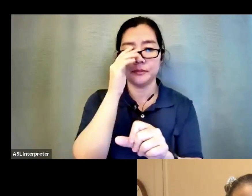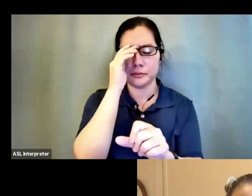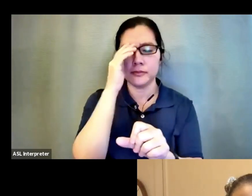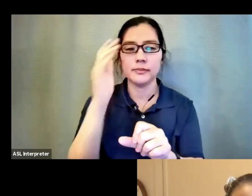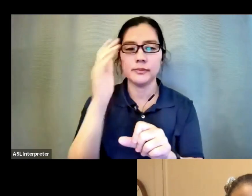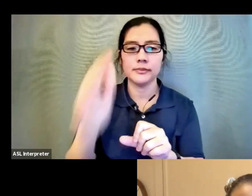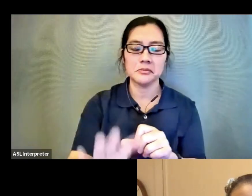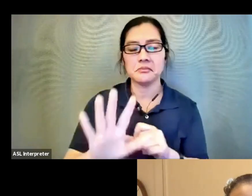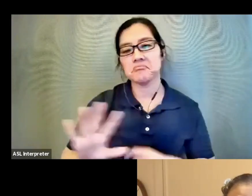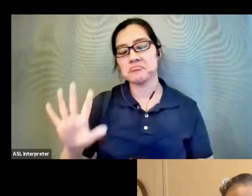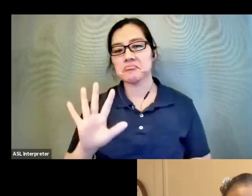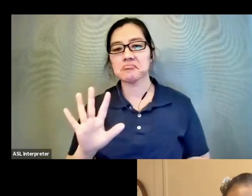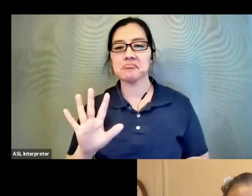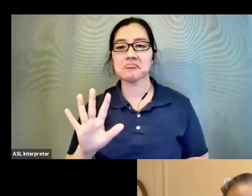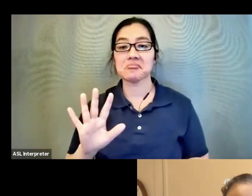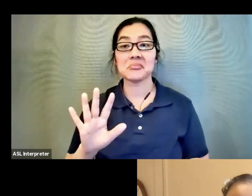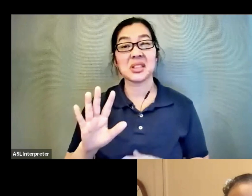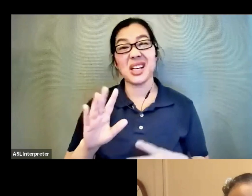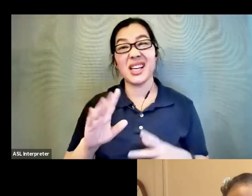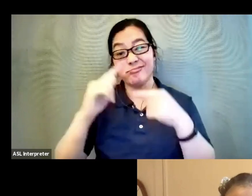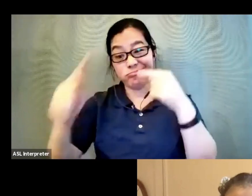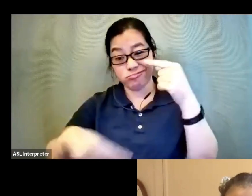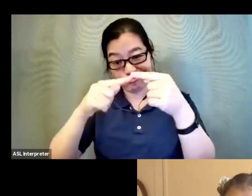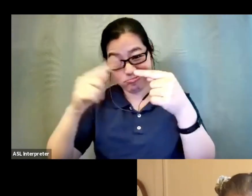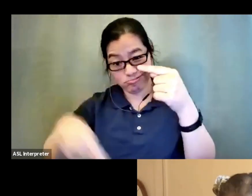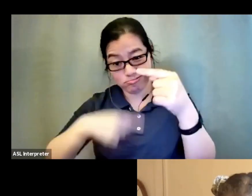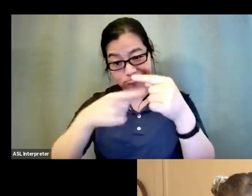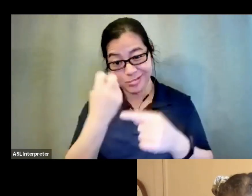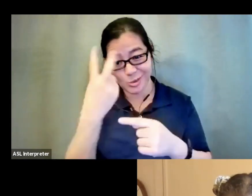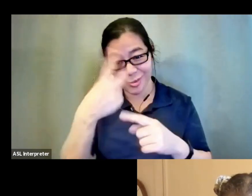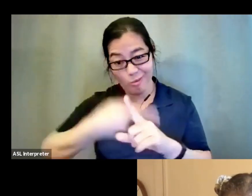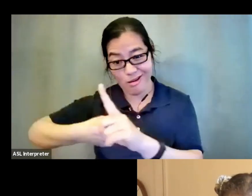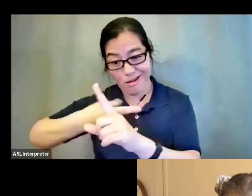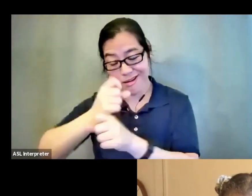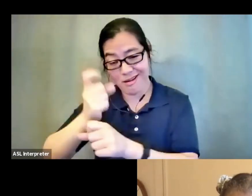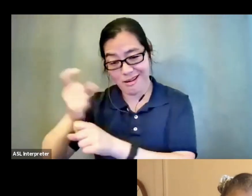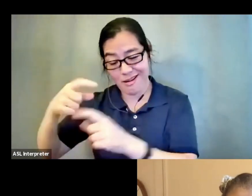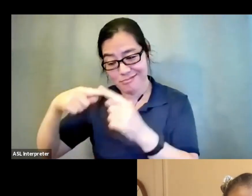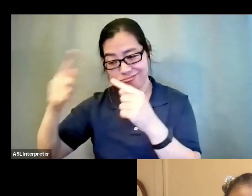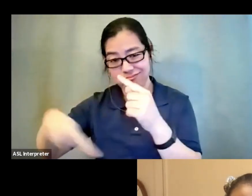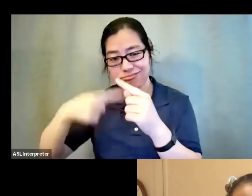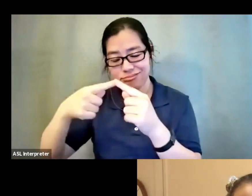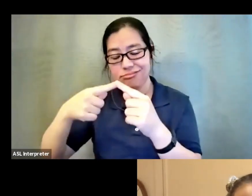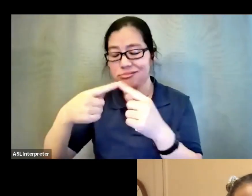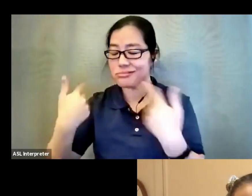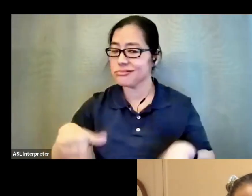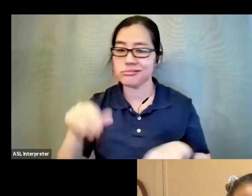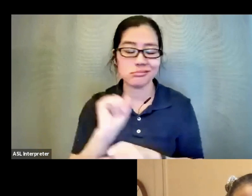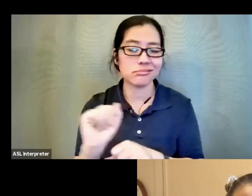12 months a year. Talk about a grind. So yeah, we just did